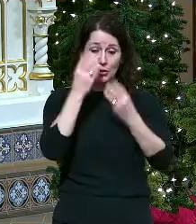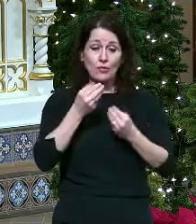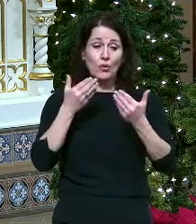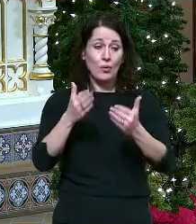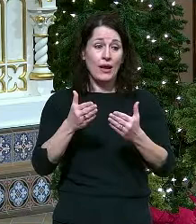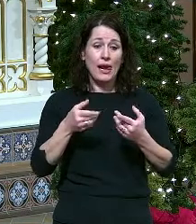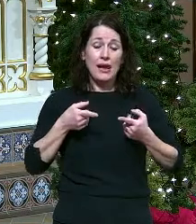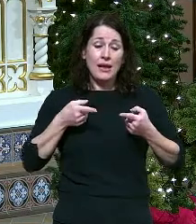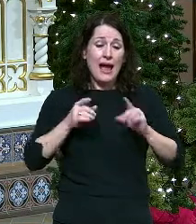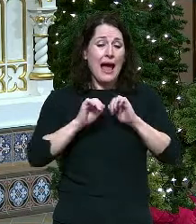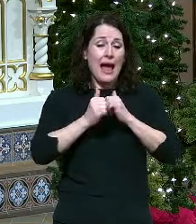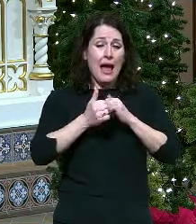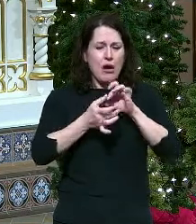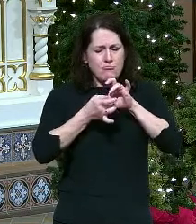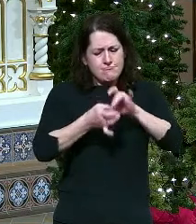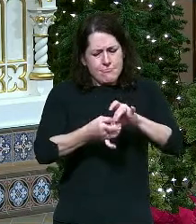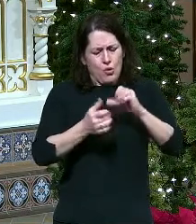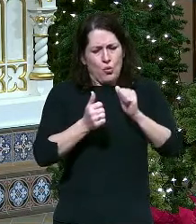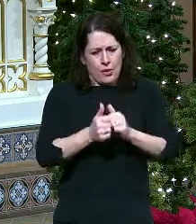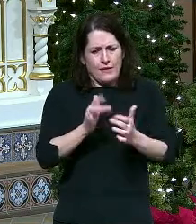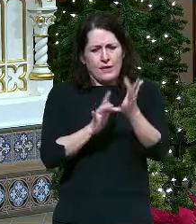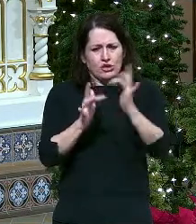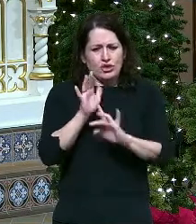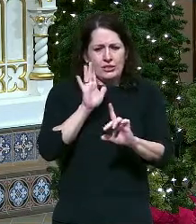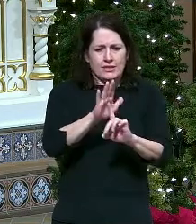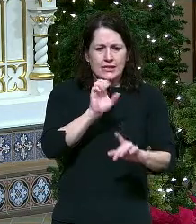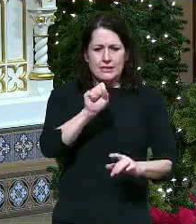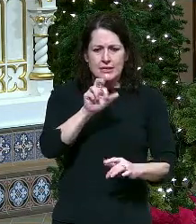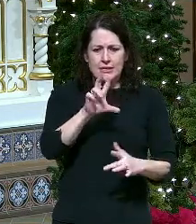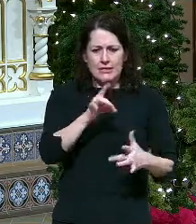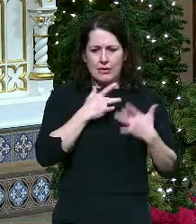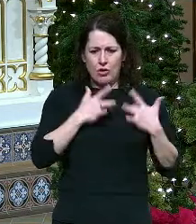In the Sacred Heart of Jesus.